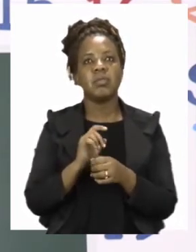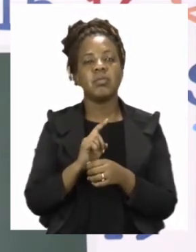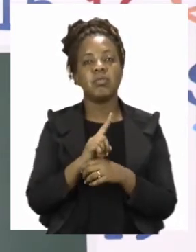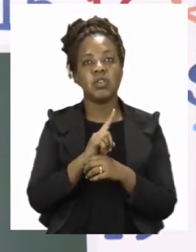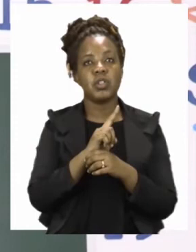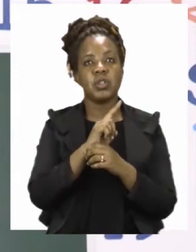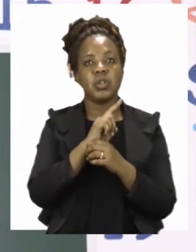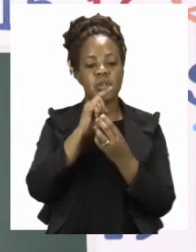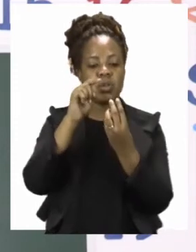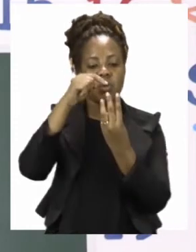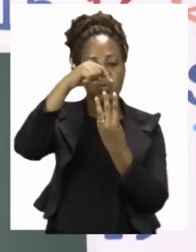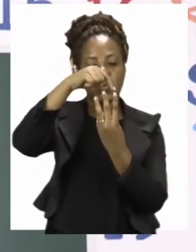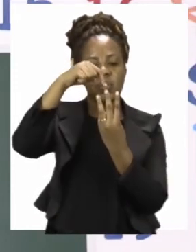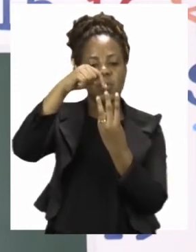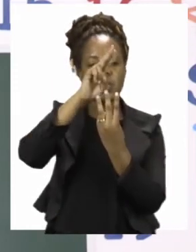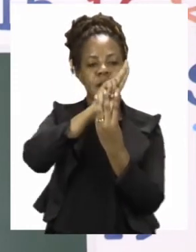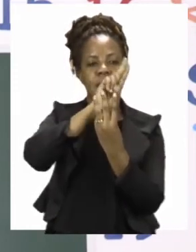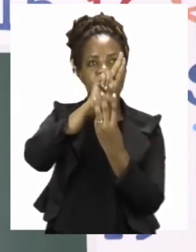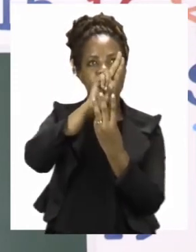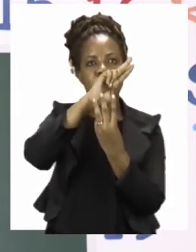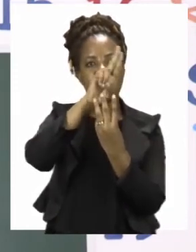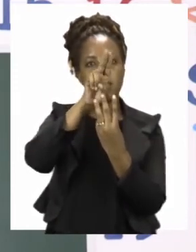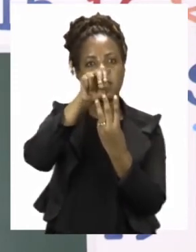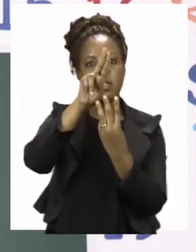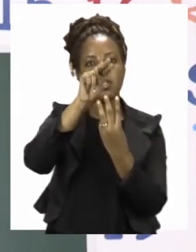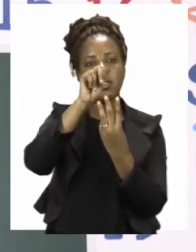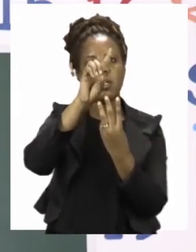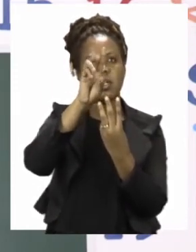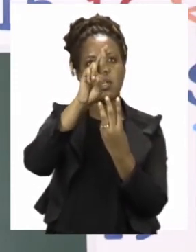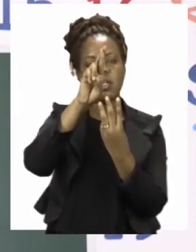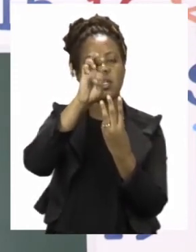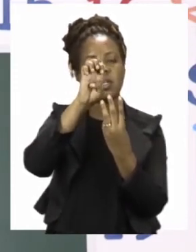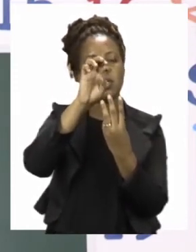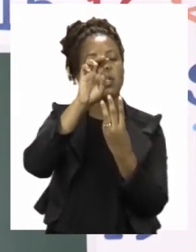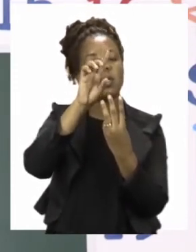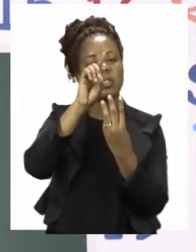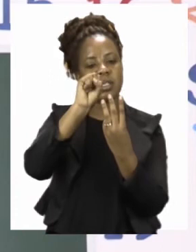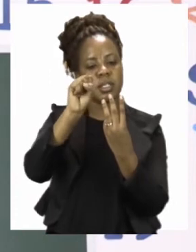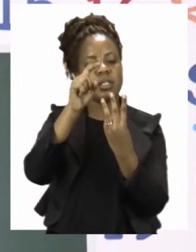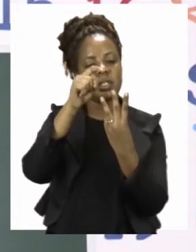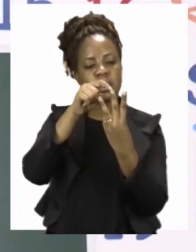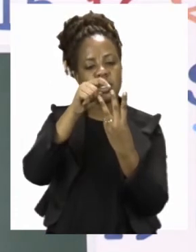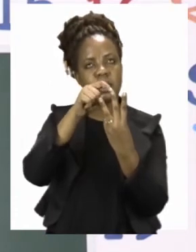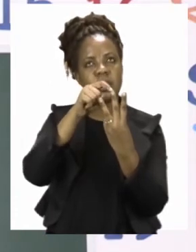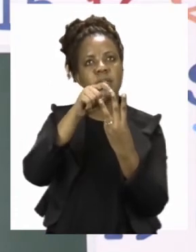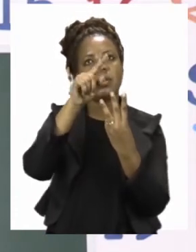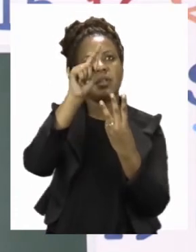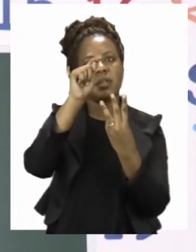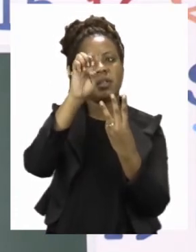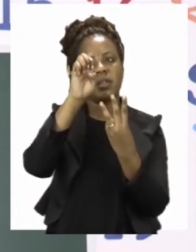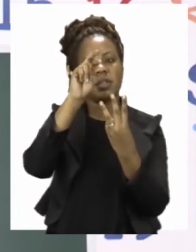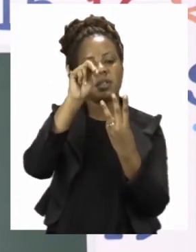of our sum. Remember, the problem is that we don't know how many are not tilers